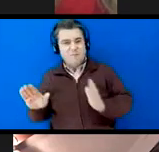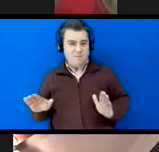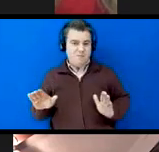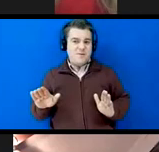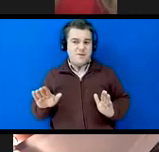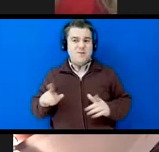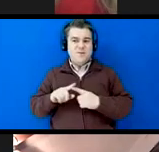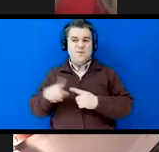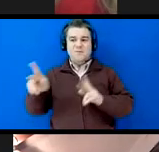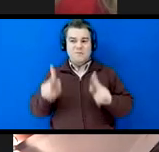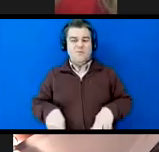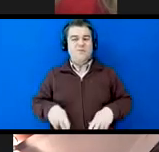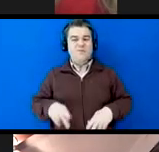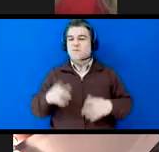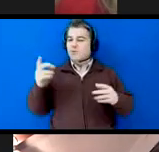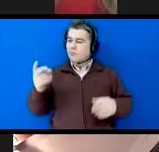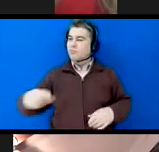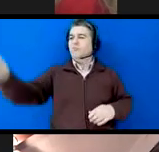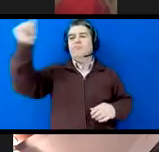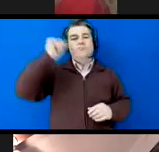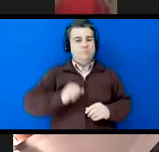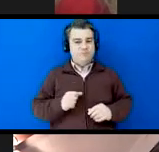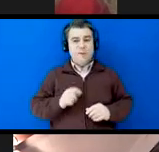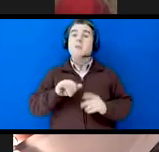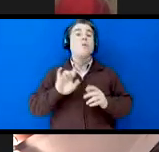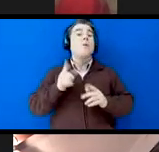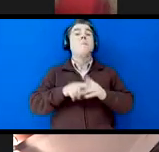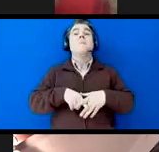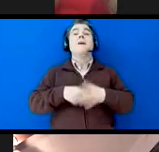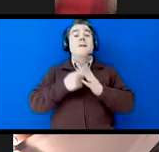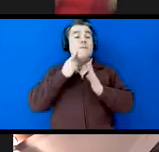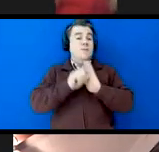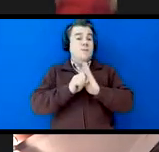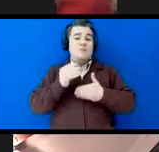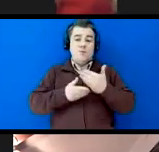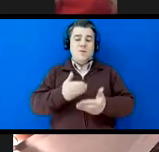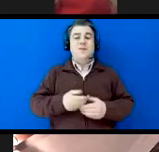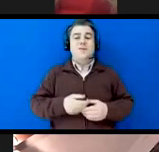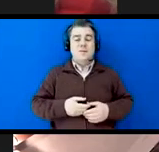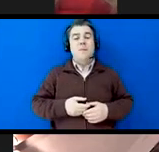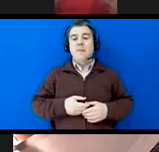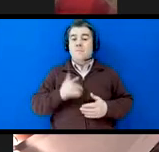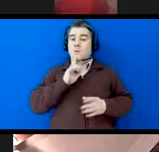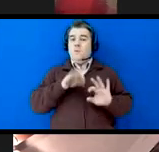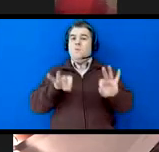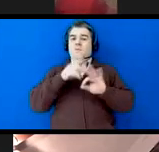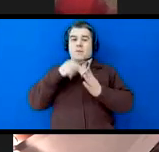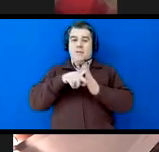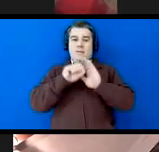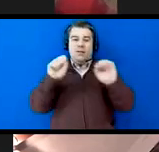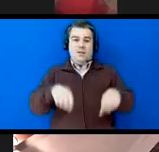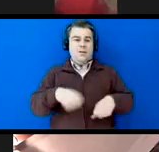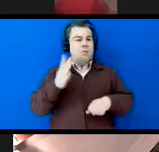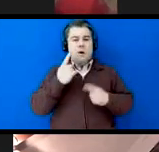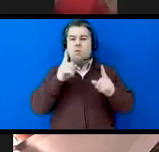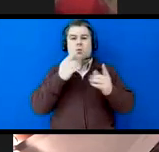that person and off it goes. But that's just the beginning of the sampling process. The key to this system and why it works so